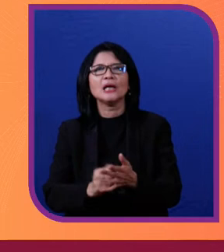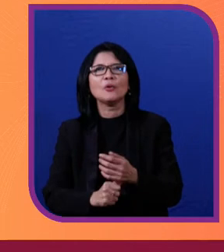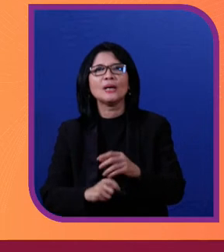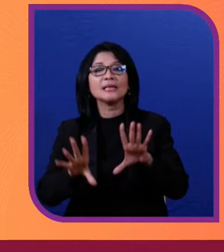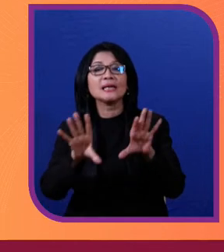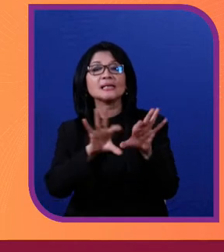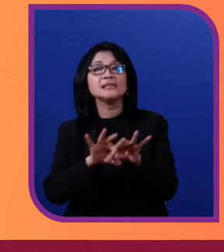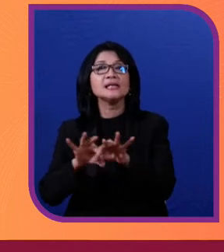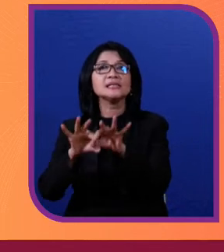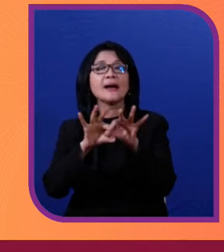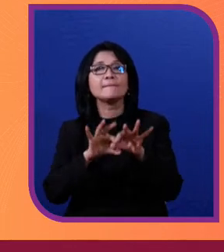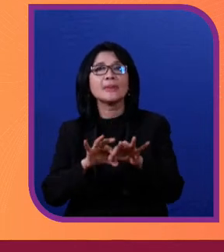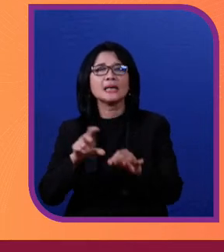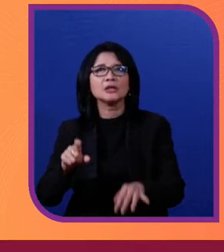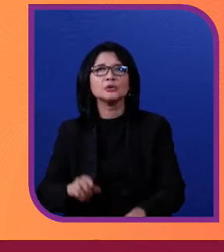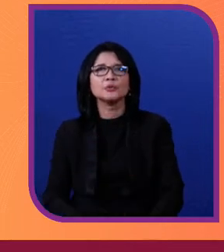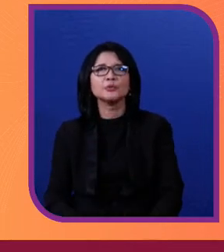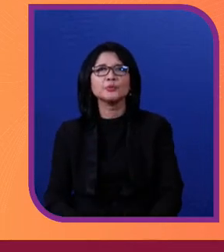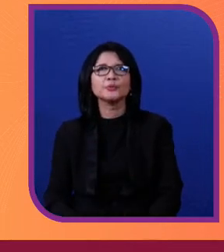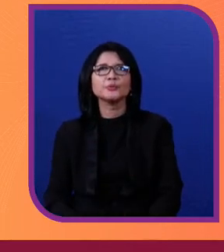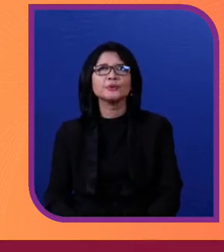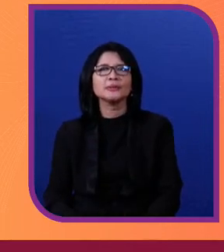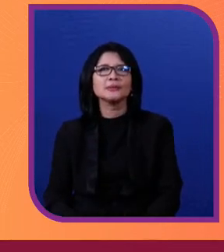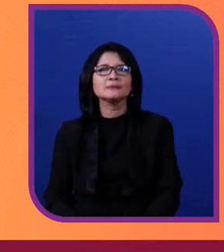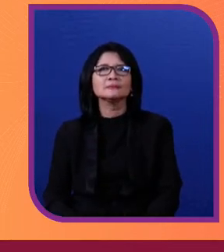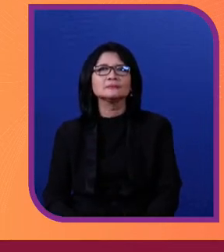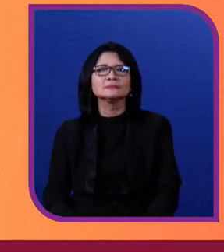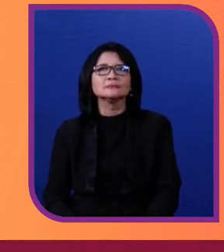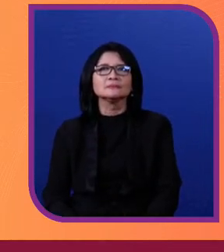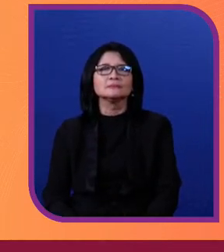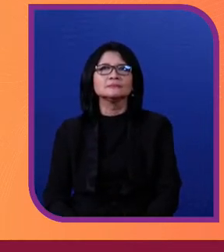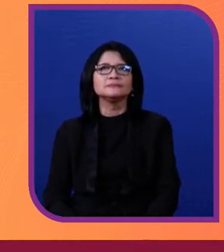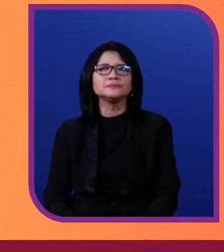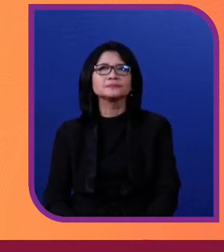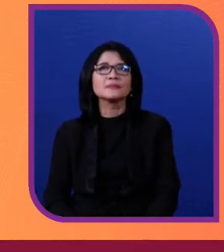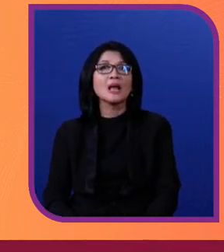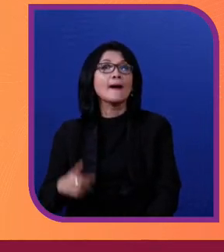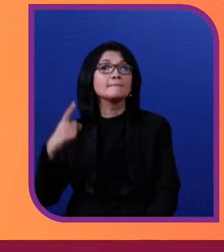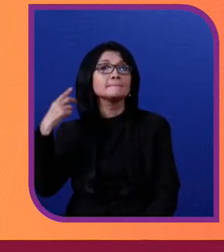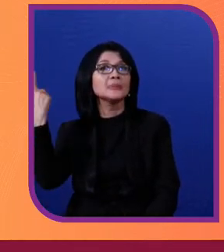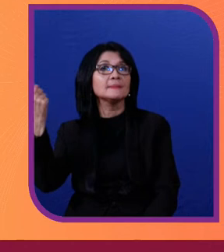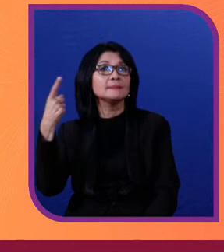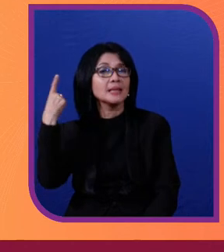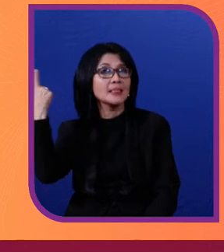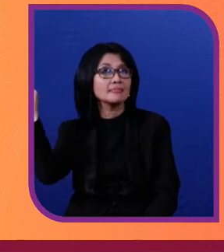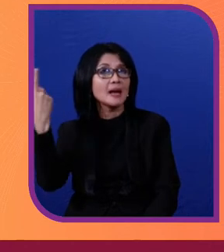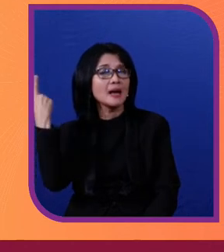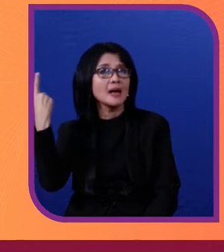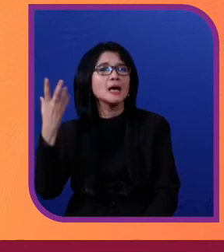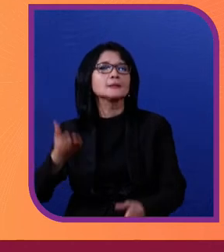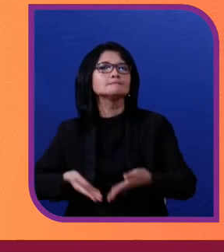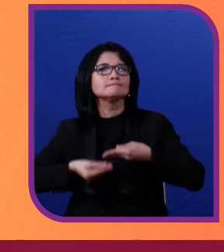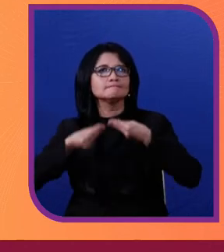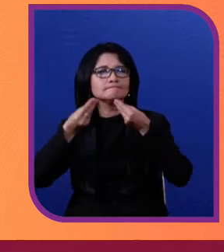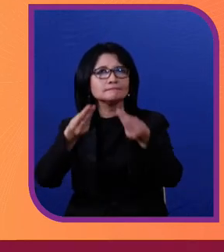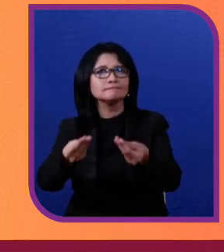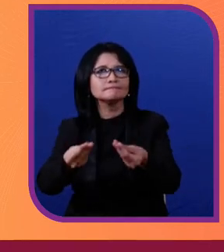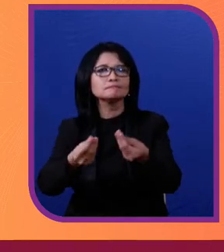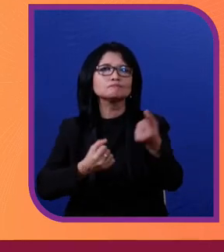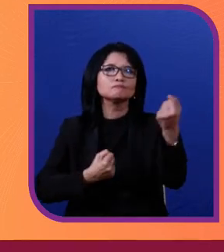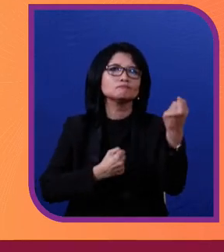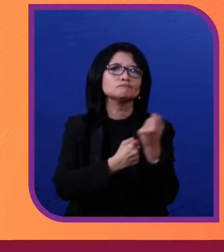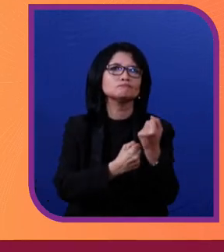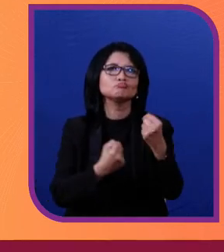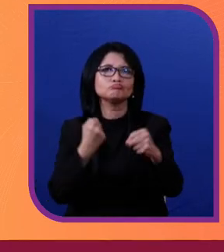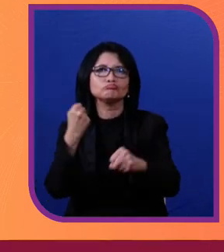Lucky explain the government will provide the support to